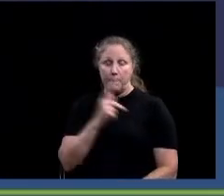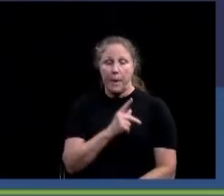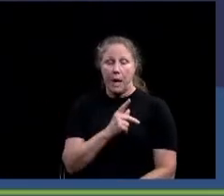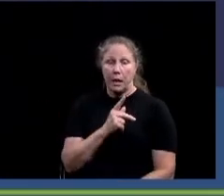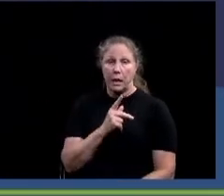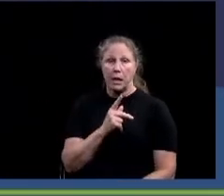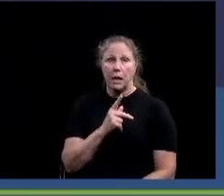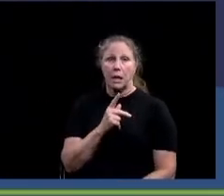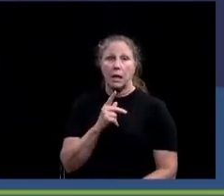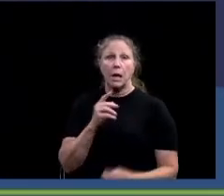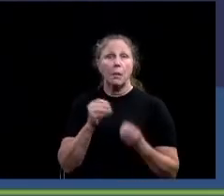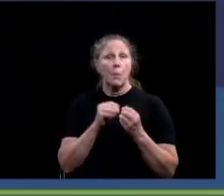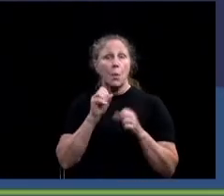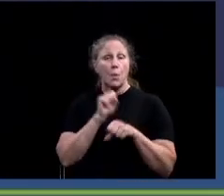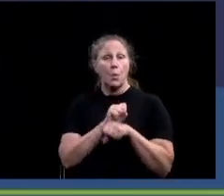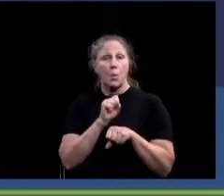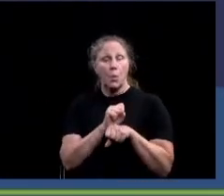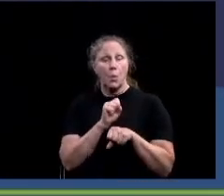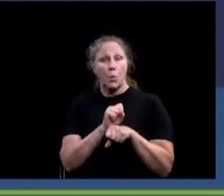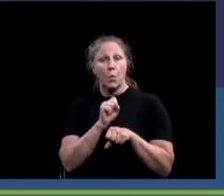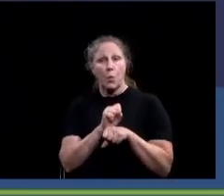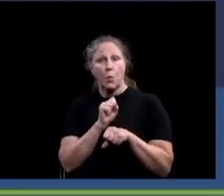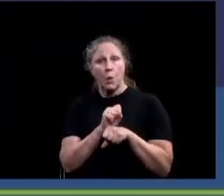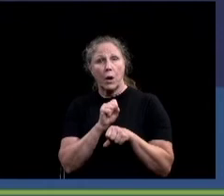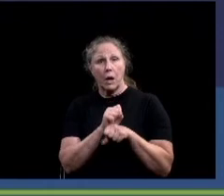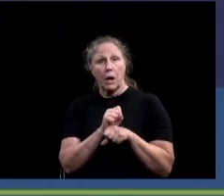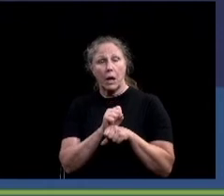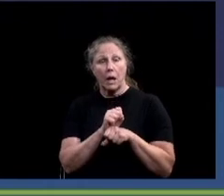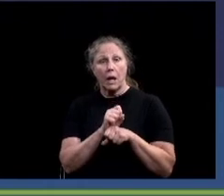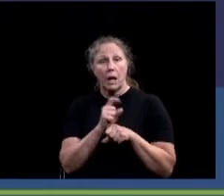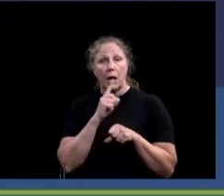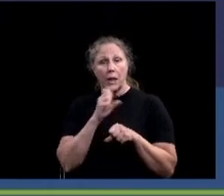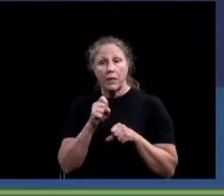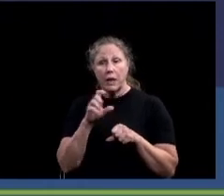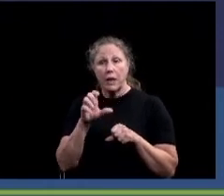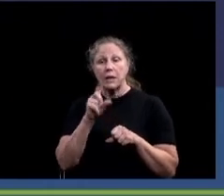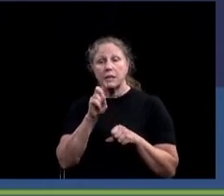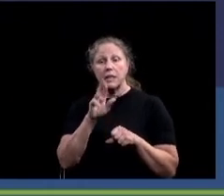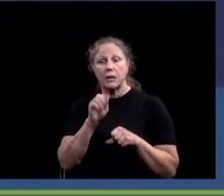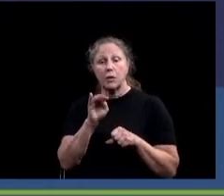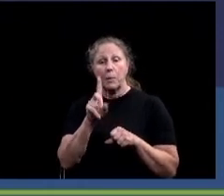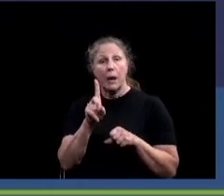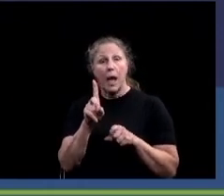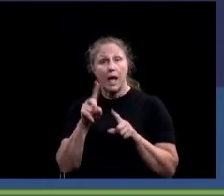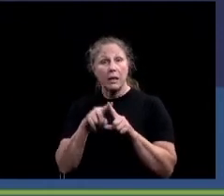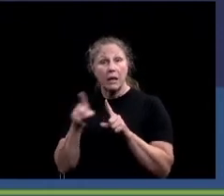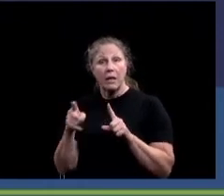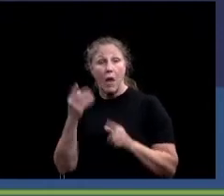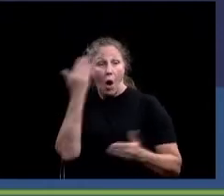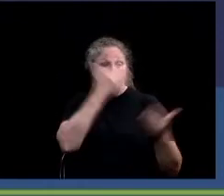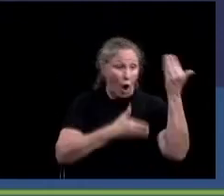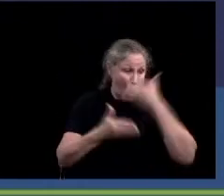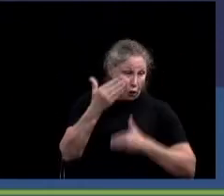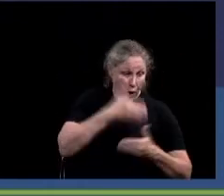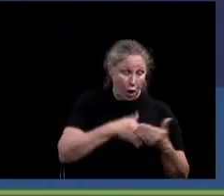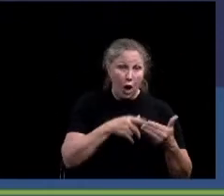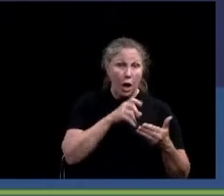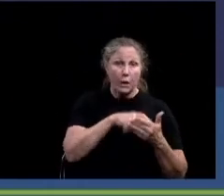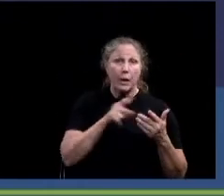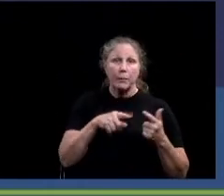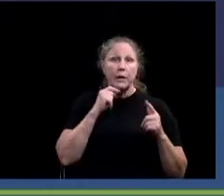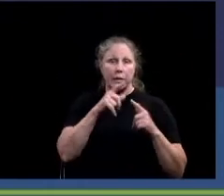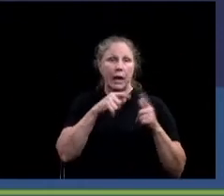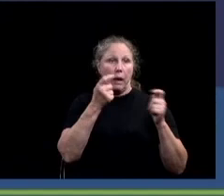out in the Sandra Bland Act in 2017 because, unfortunately, it got whittled down to the bare bones because it did nothing at the end when we